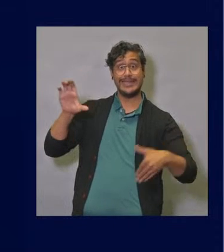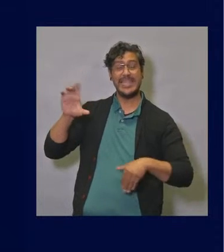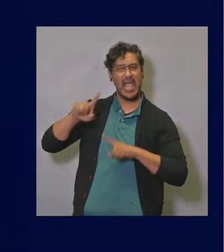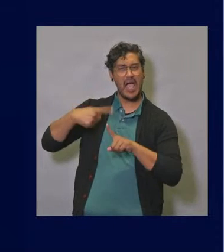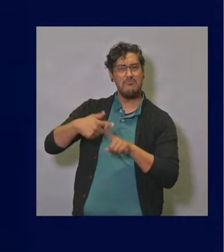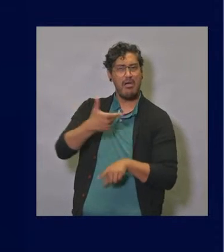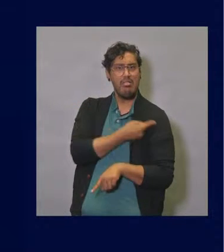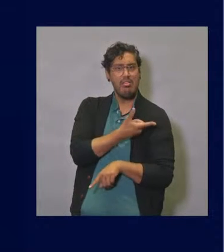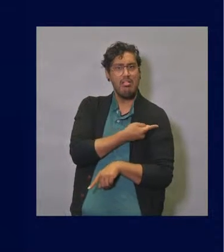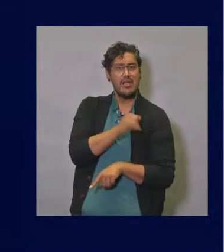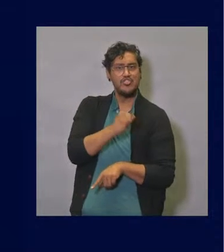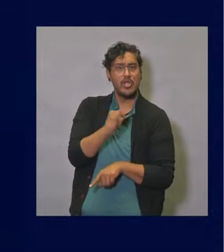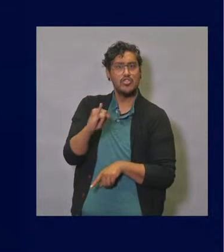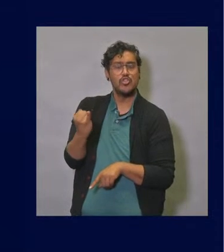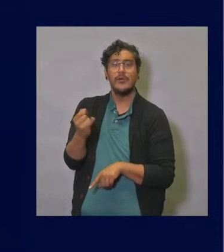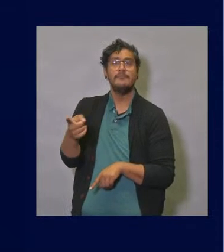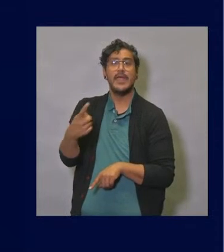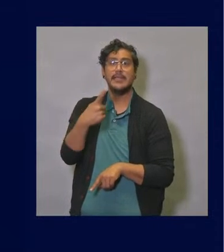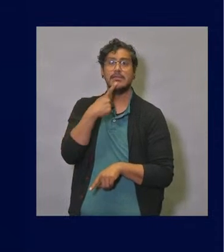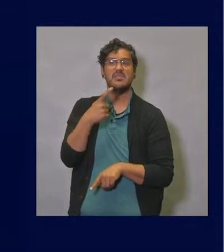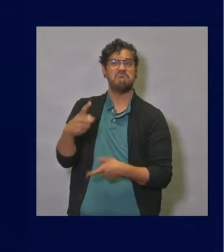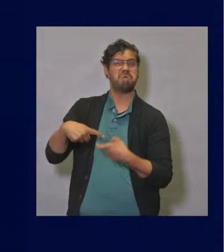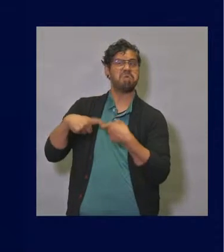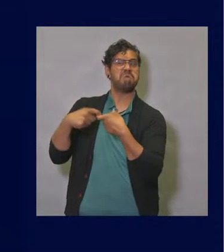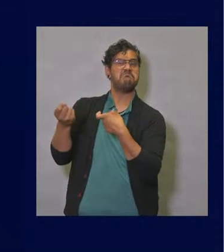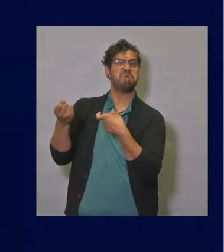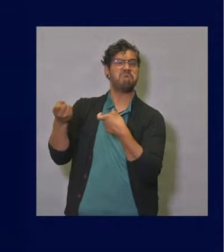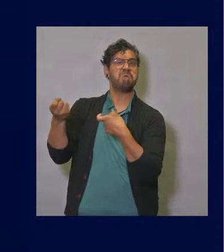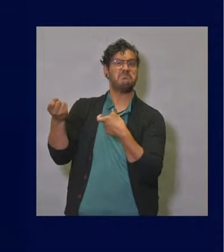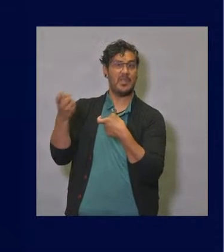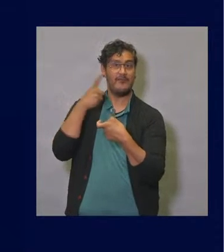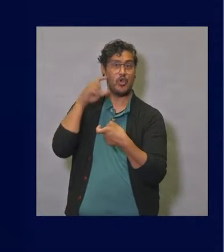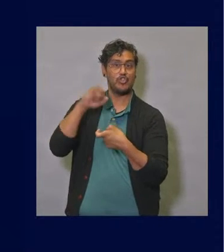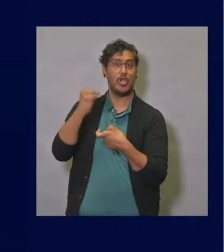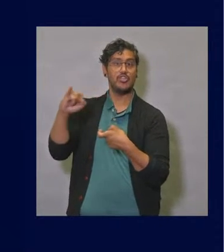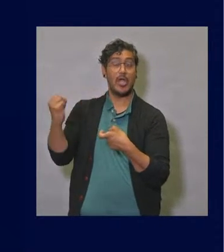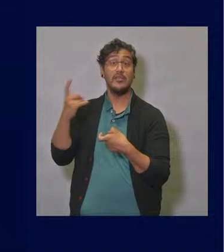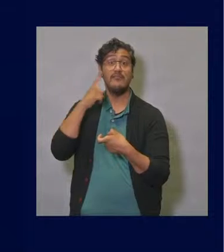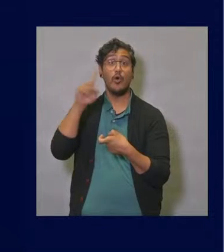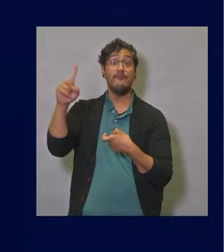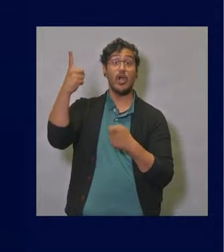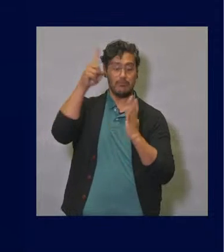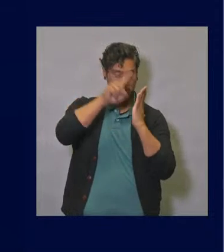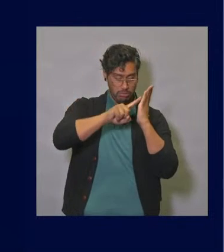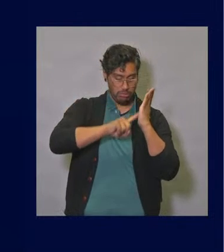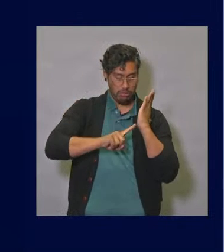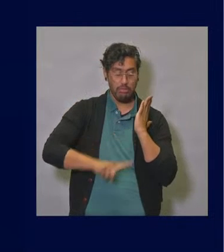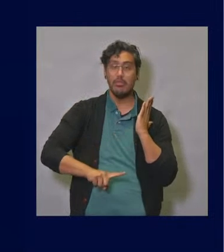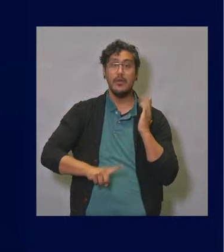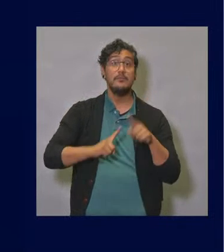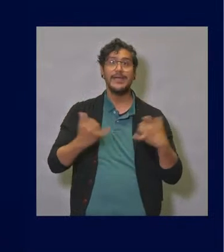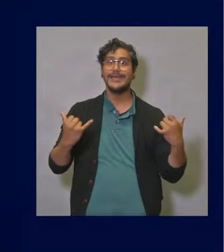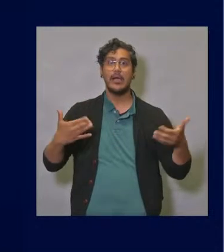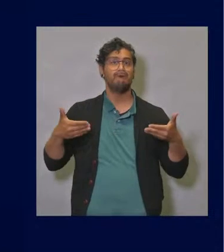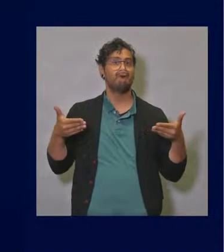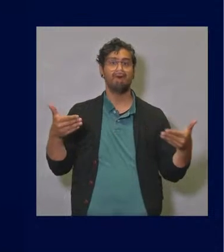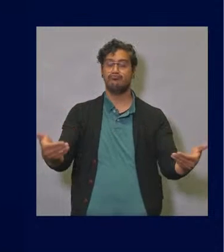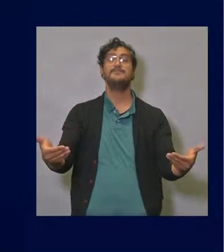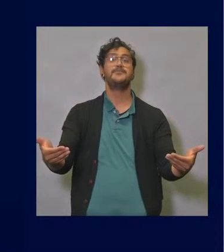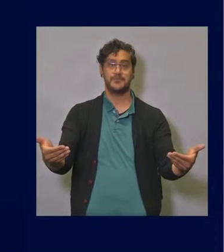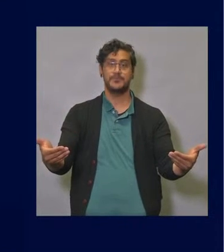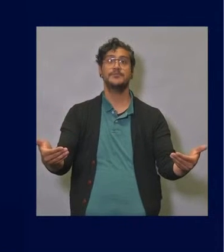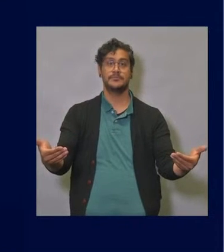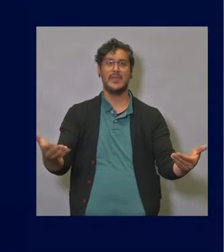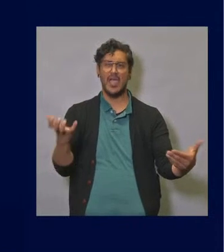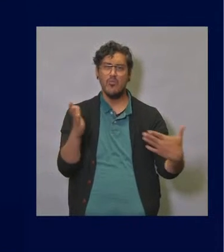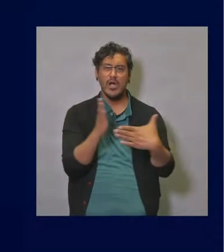Immunization Practices met to present the data these agencies had reviewed in making that recommendation. I want to